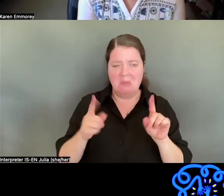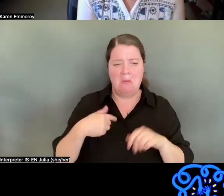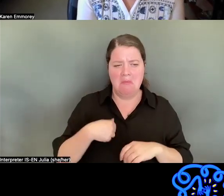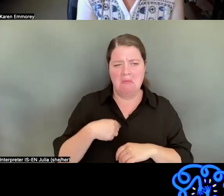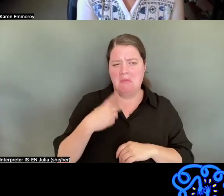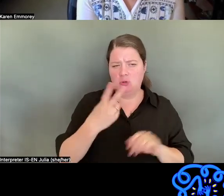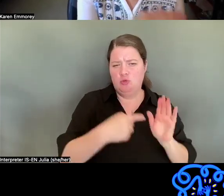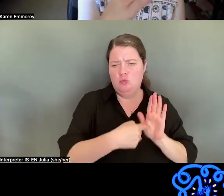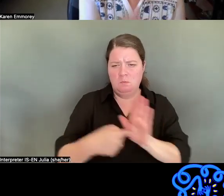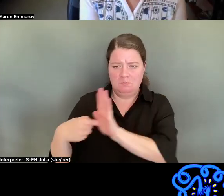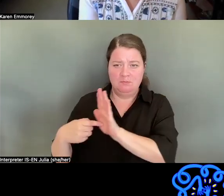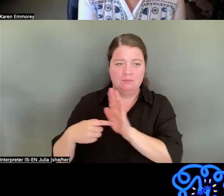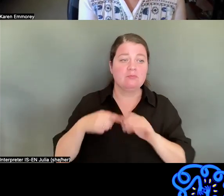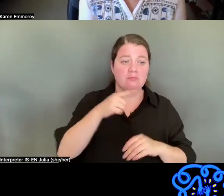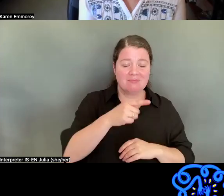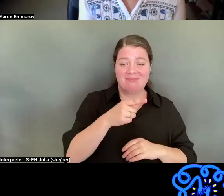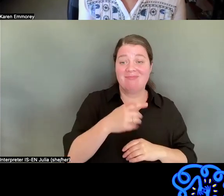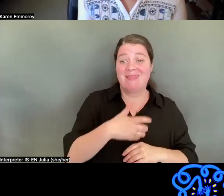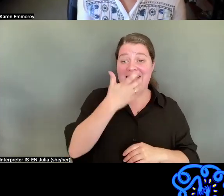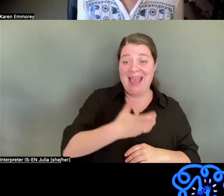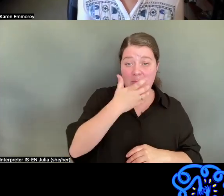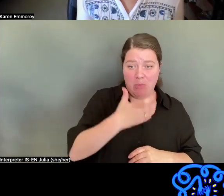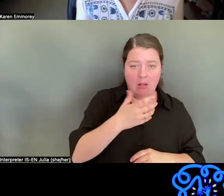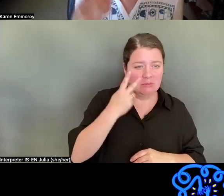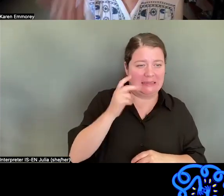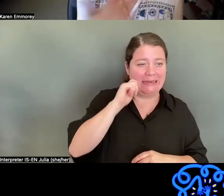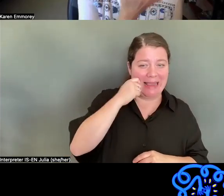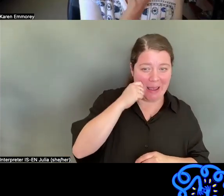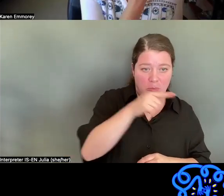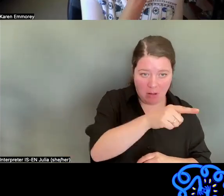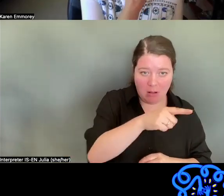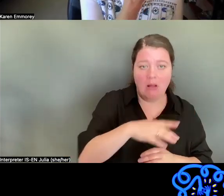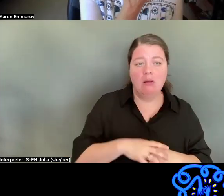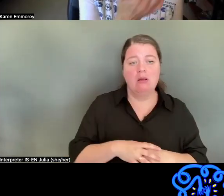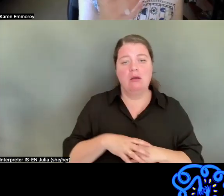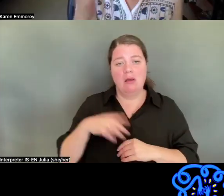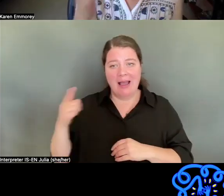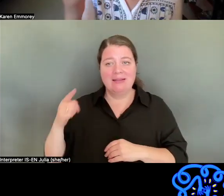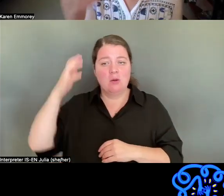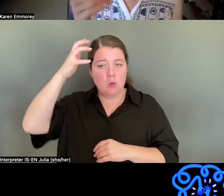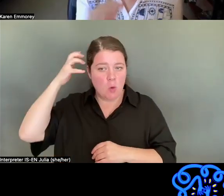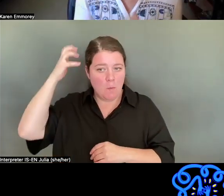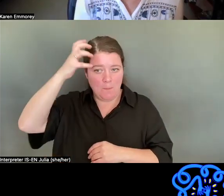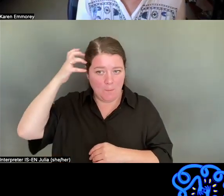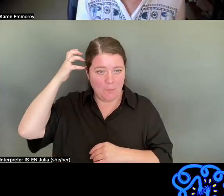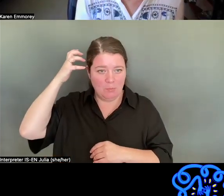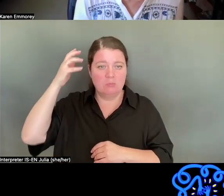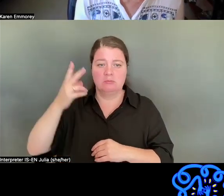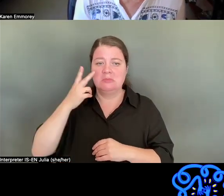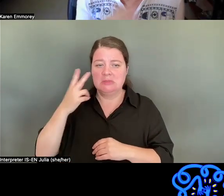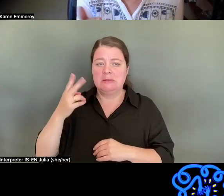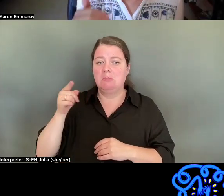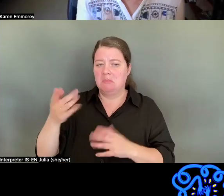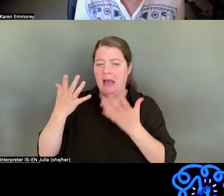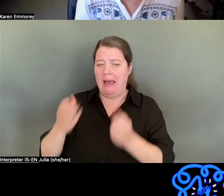sign Apple and all of its features that are listed, and one for the ASL sign for comb, which has a